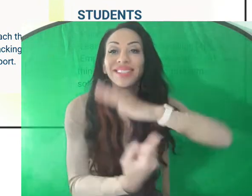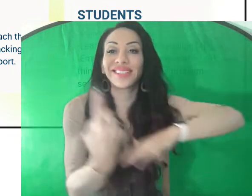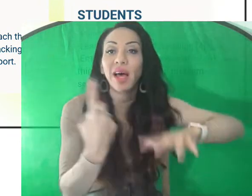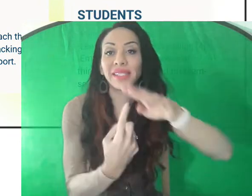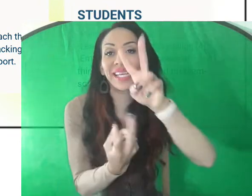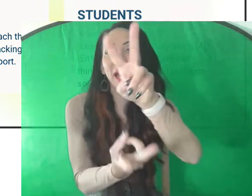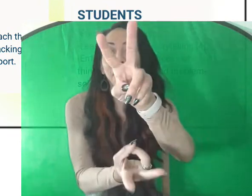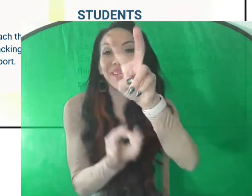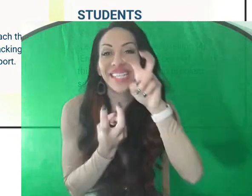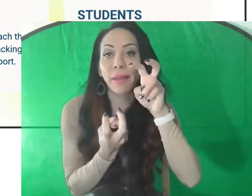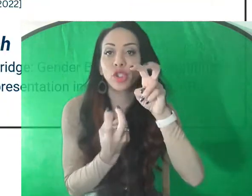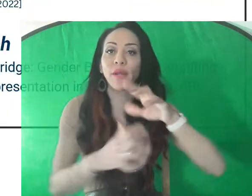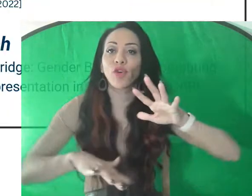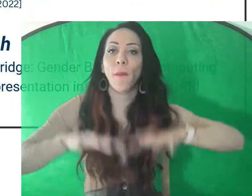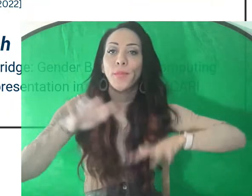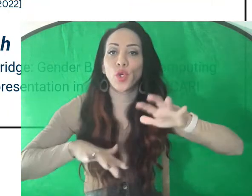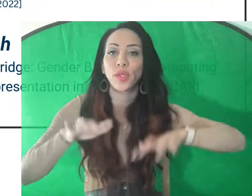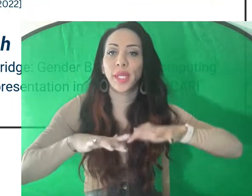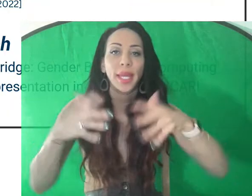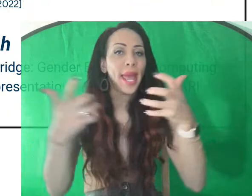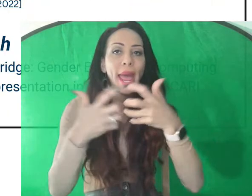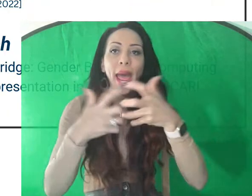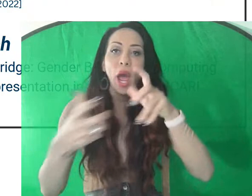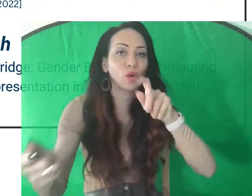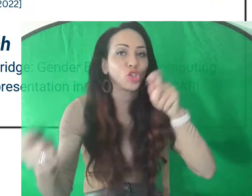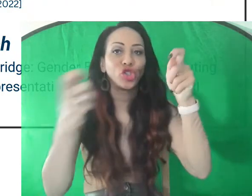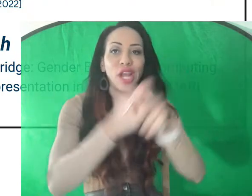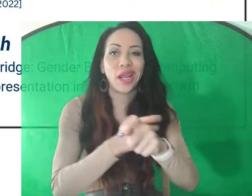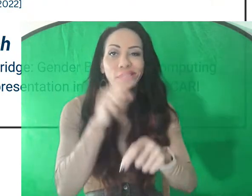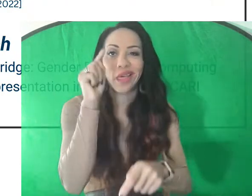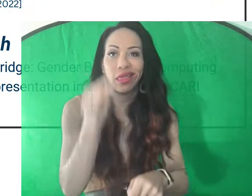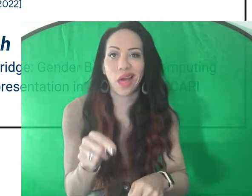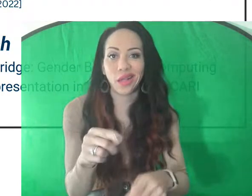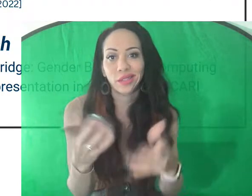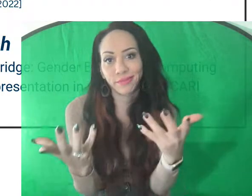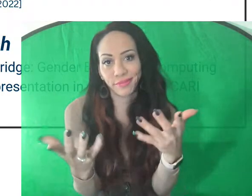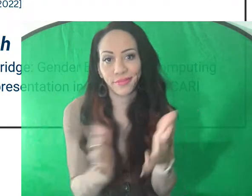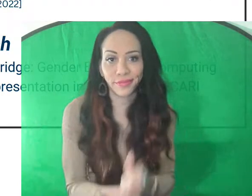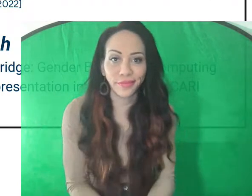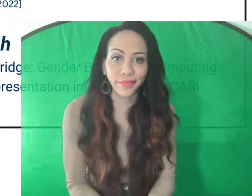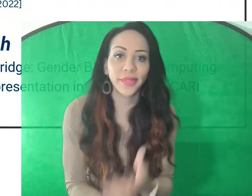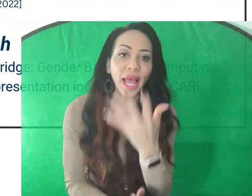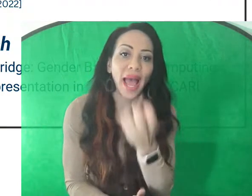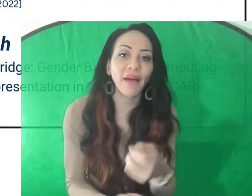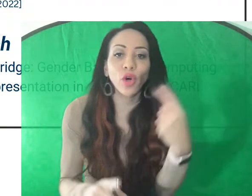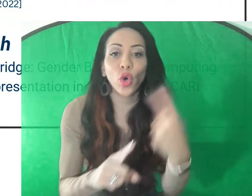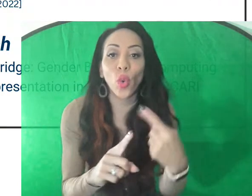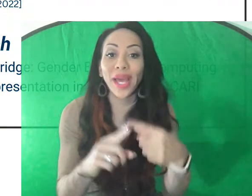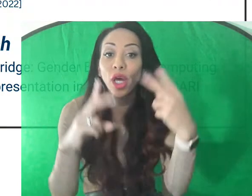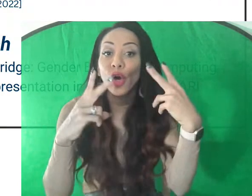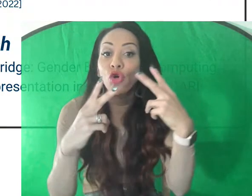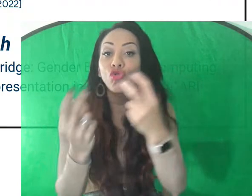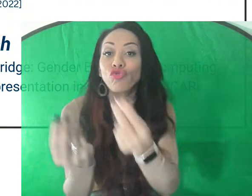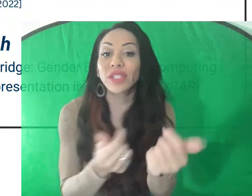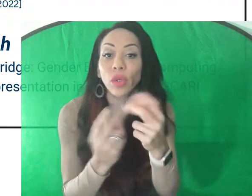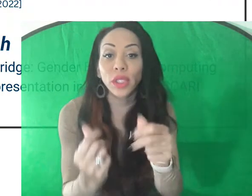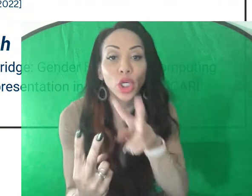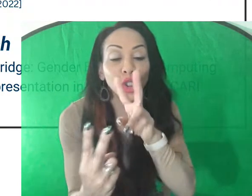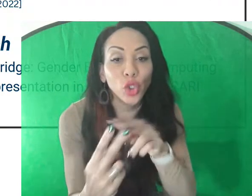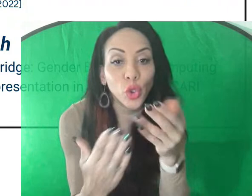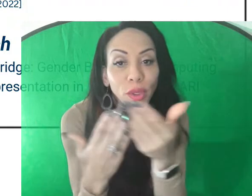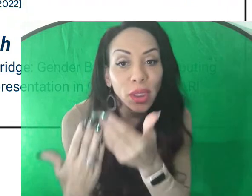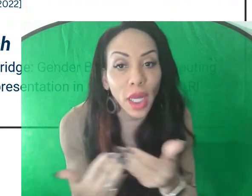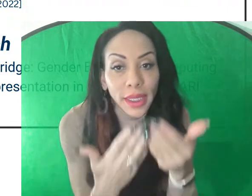dream. So we have, just like some really quick resources of things. These are two studies that are really interesting to watch.